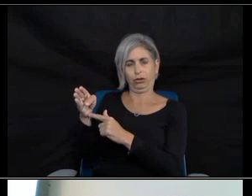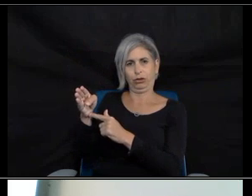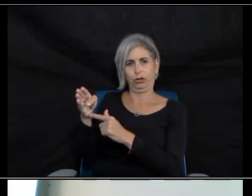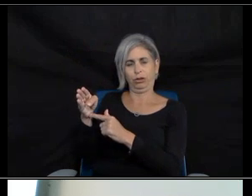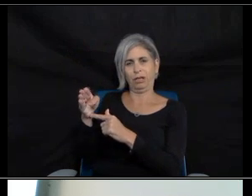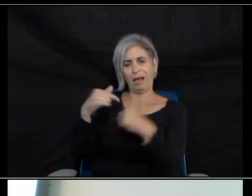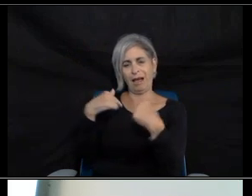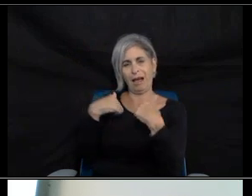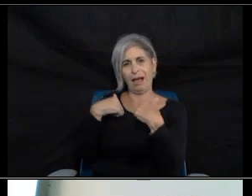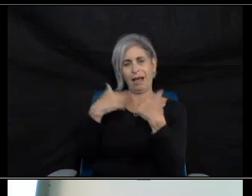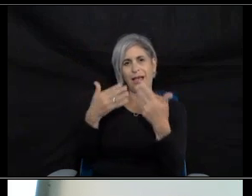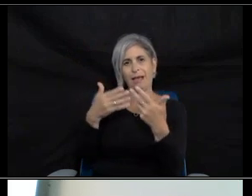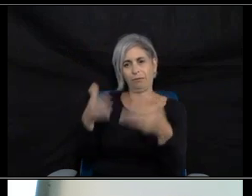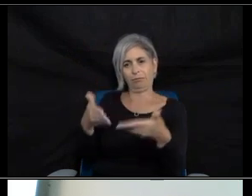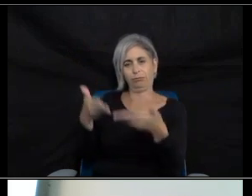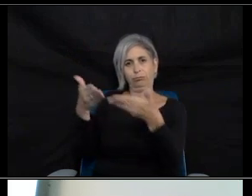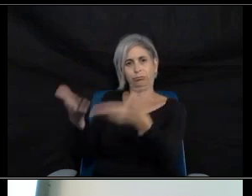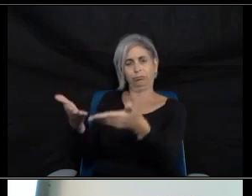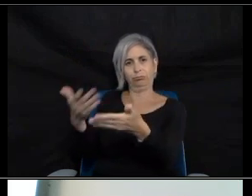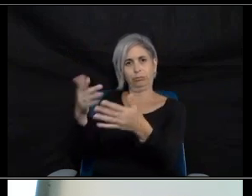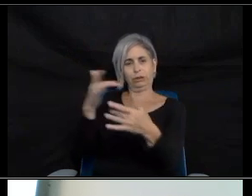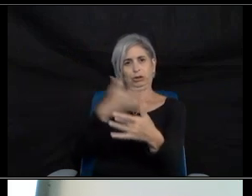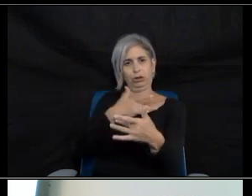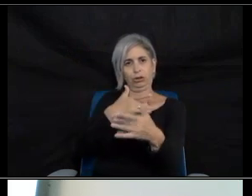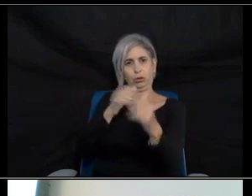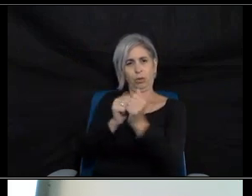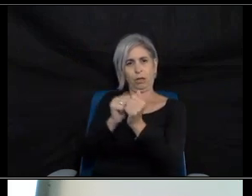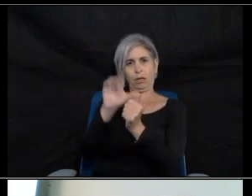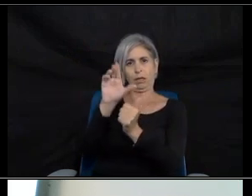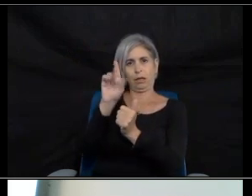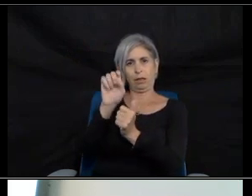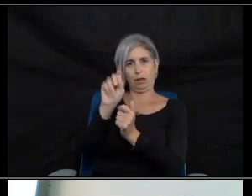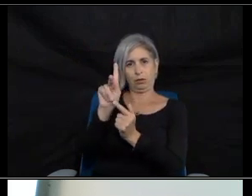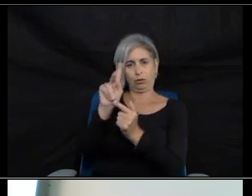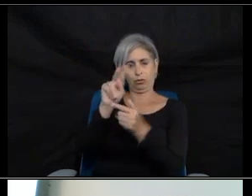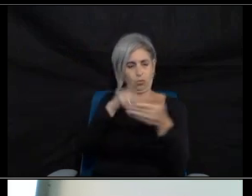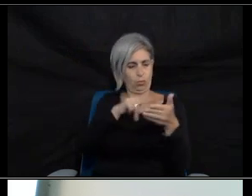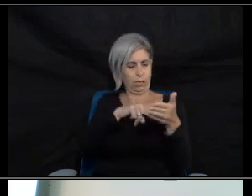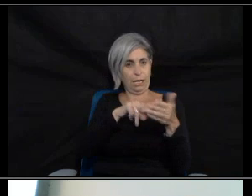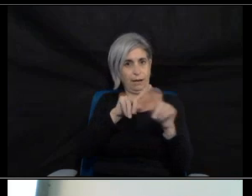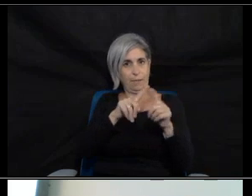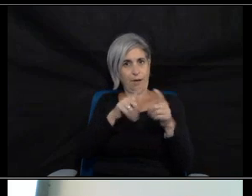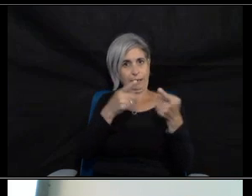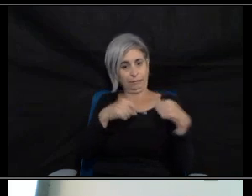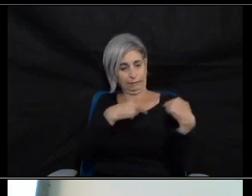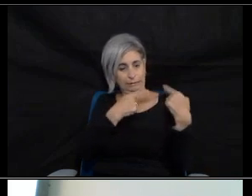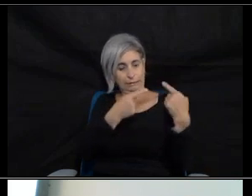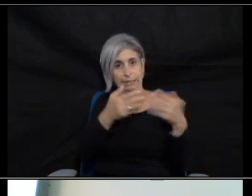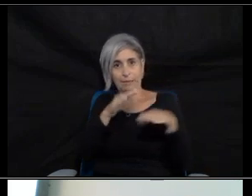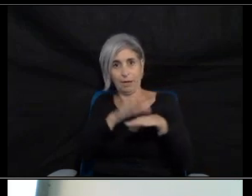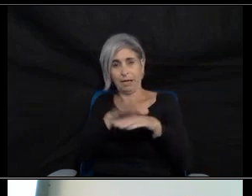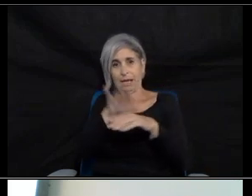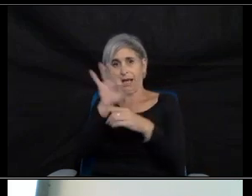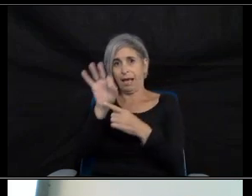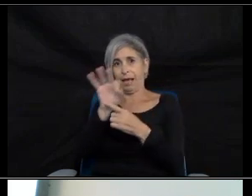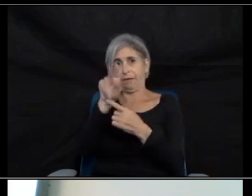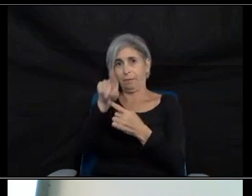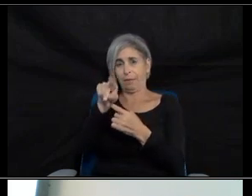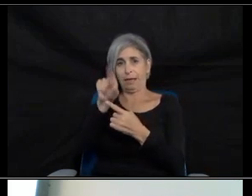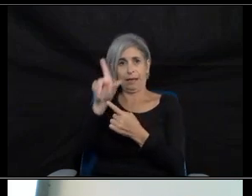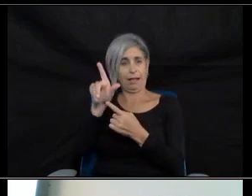I have submitted a concern with the clerk to read. However, since I'm on, FPNL has